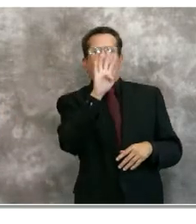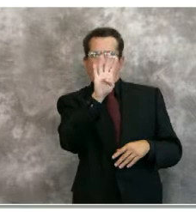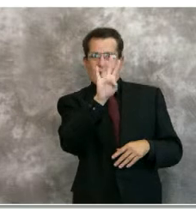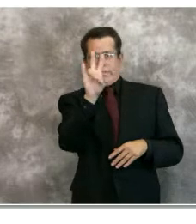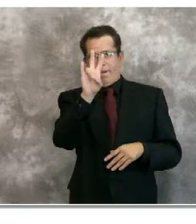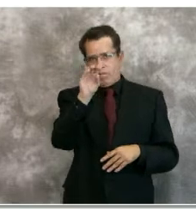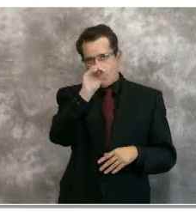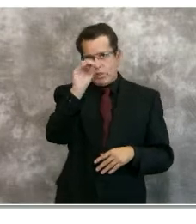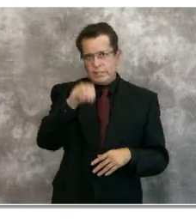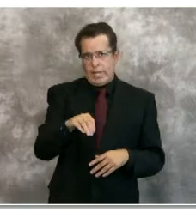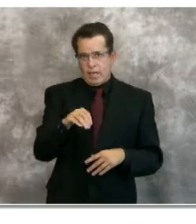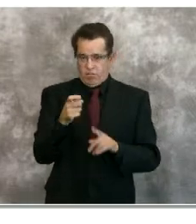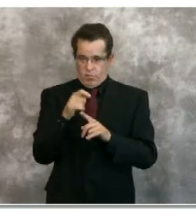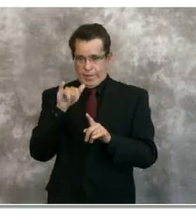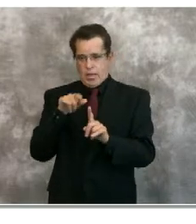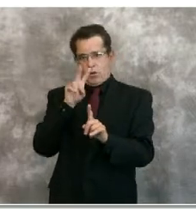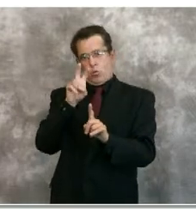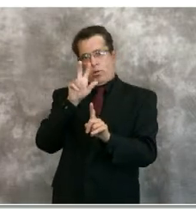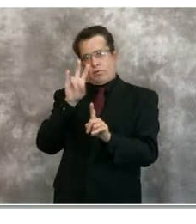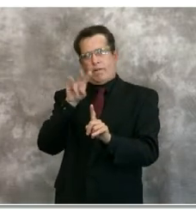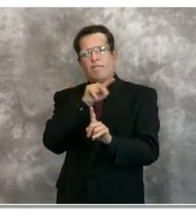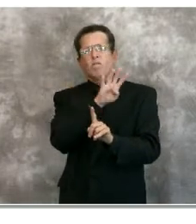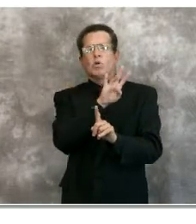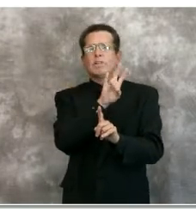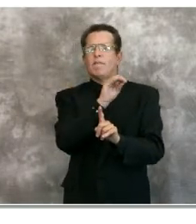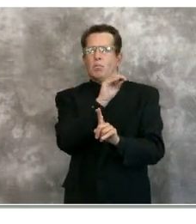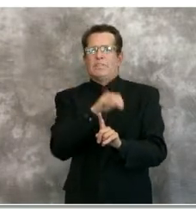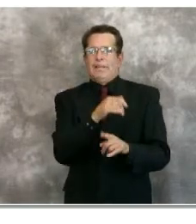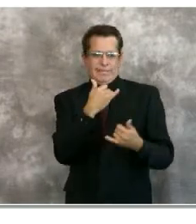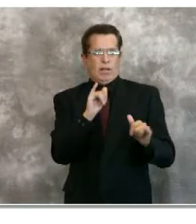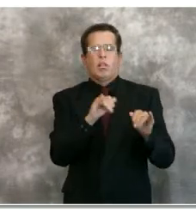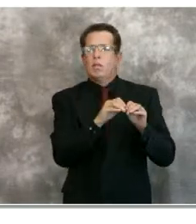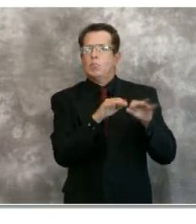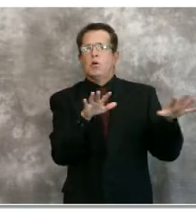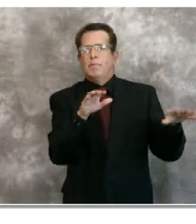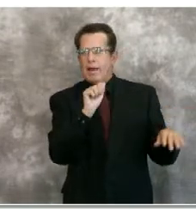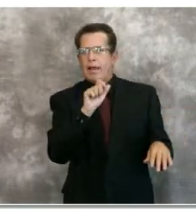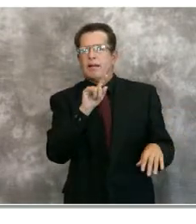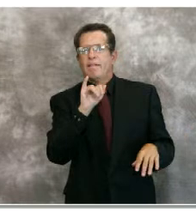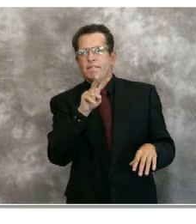47% of the 237 outbreaks being active.